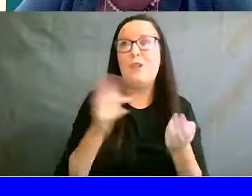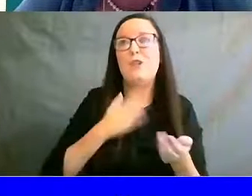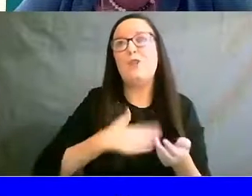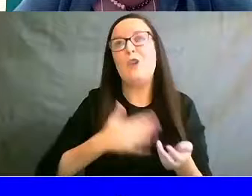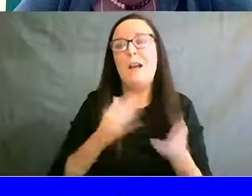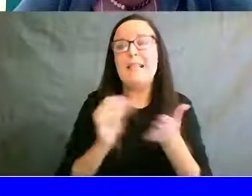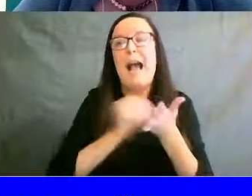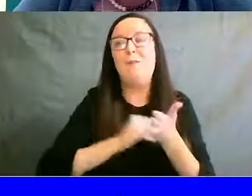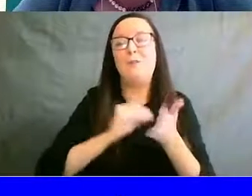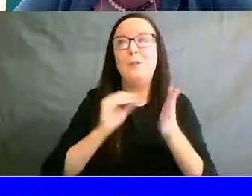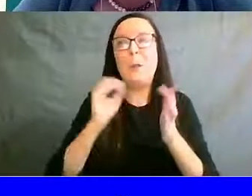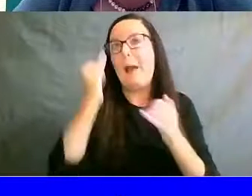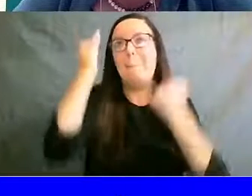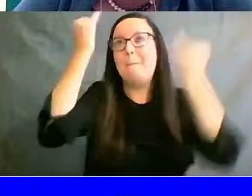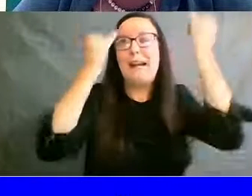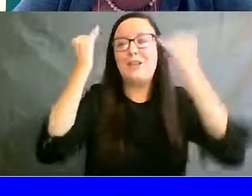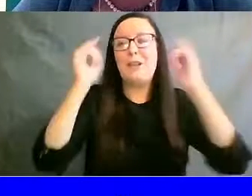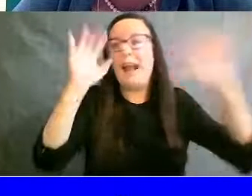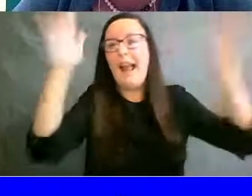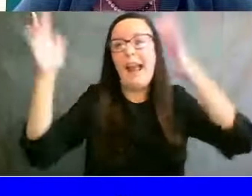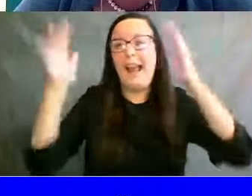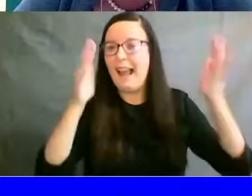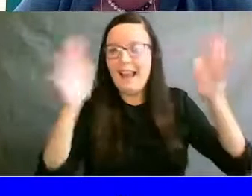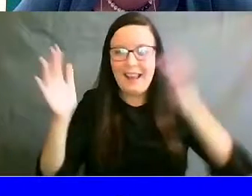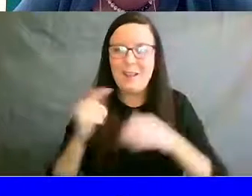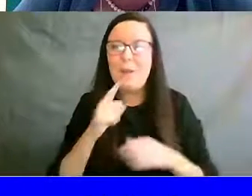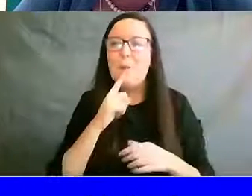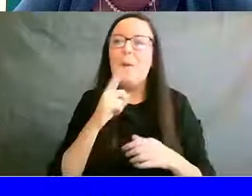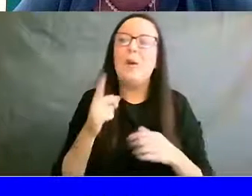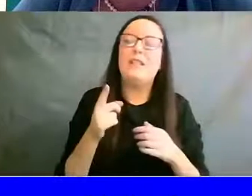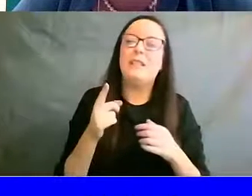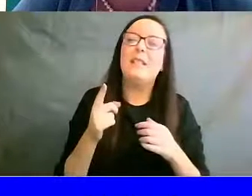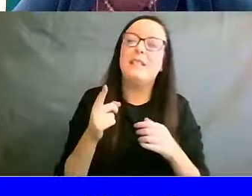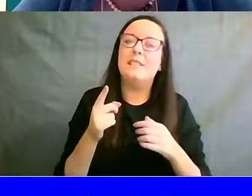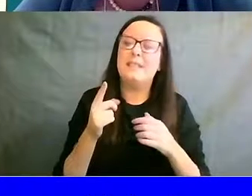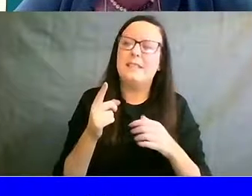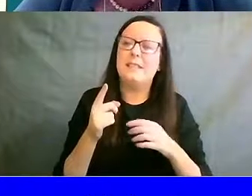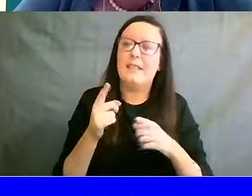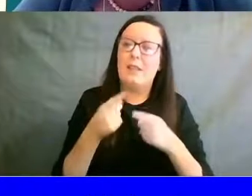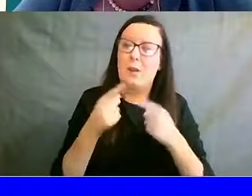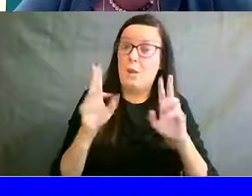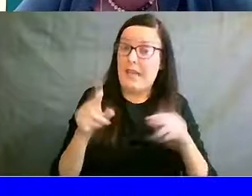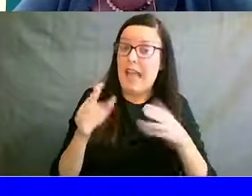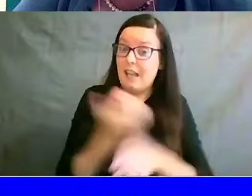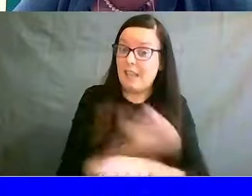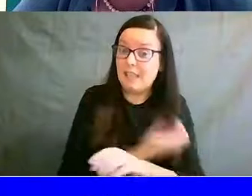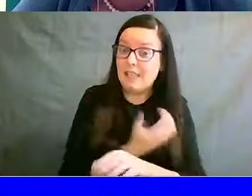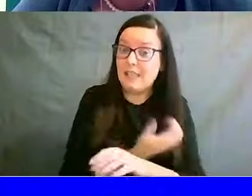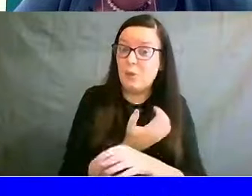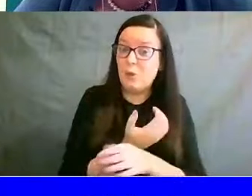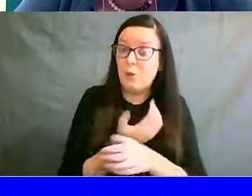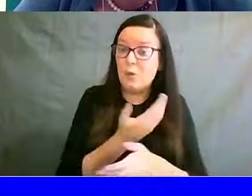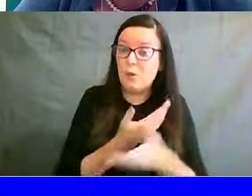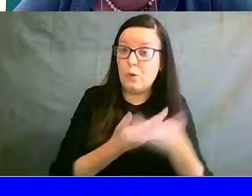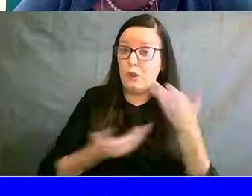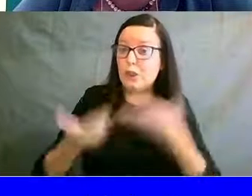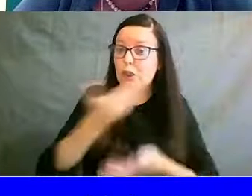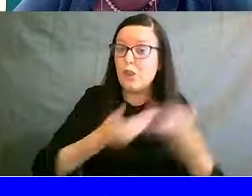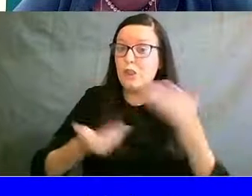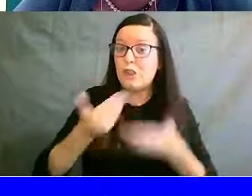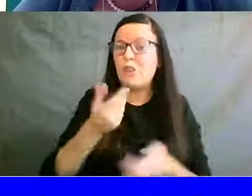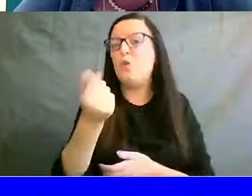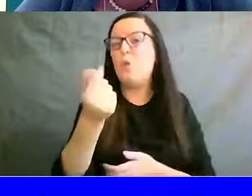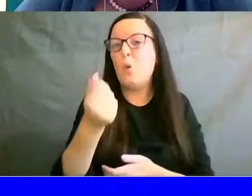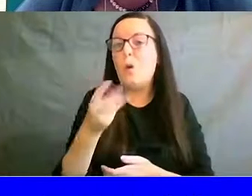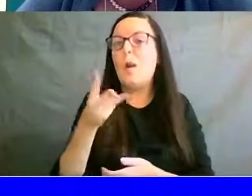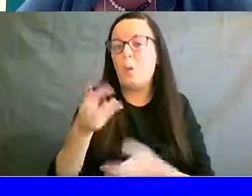of applause. And it feels strange not to continue the discussion over coffee. But hopefully sometime we'll be able to have